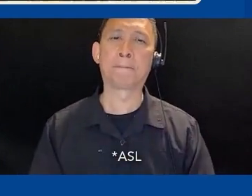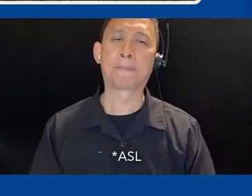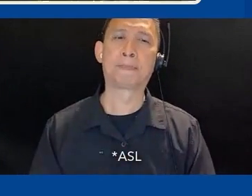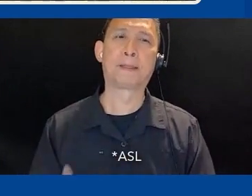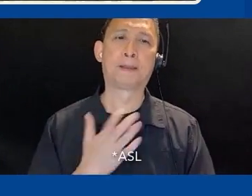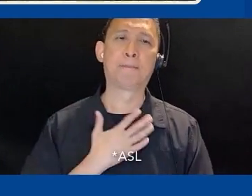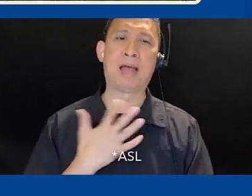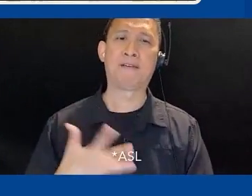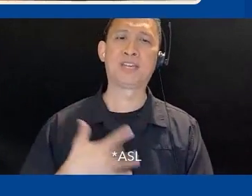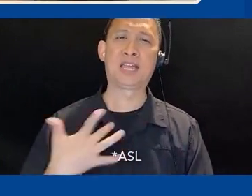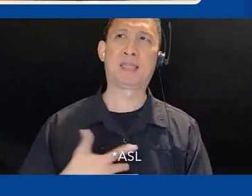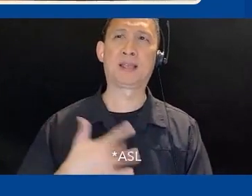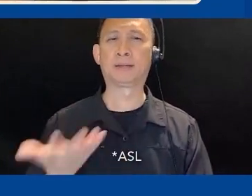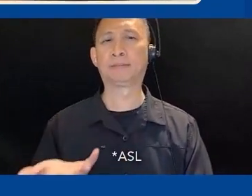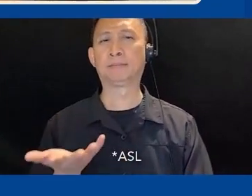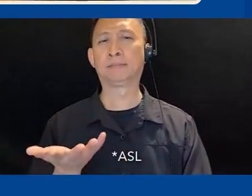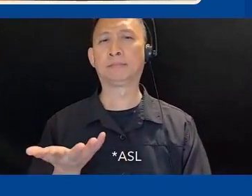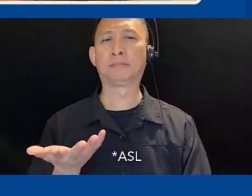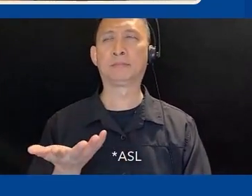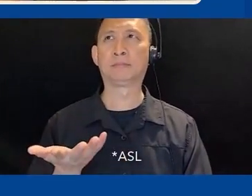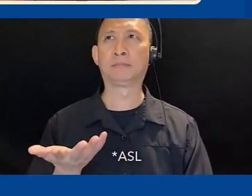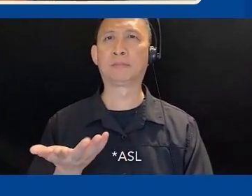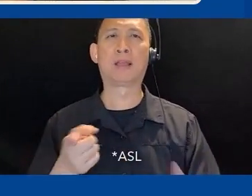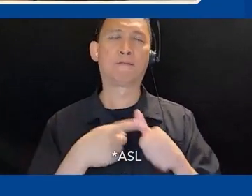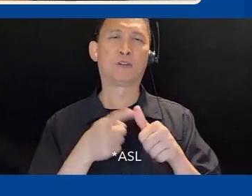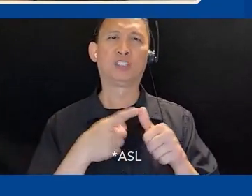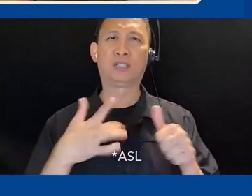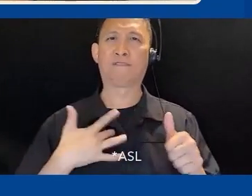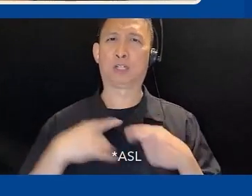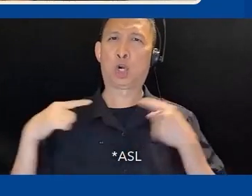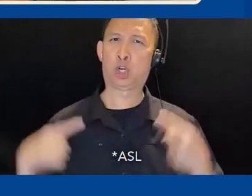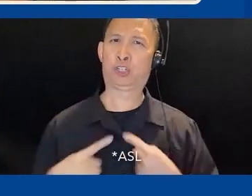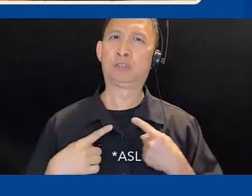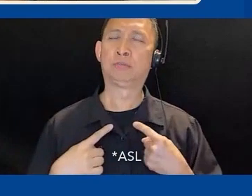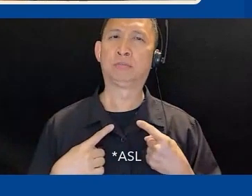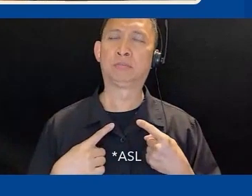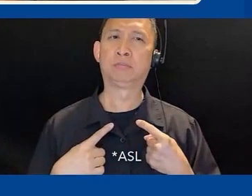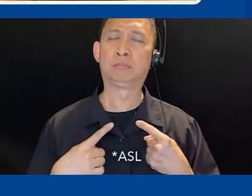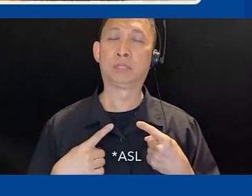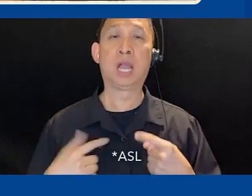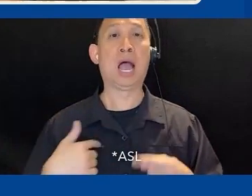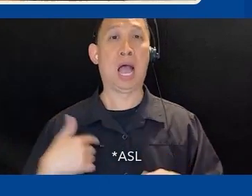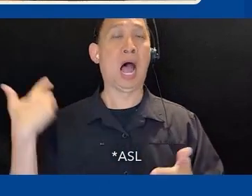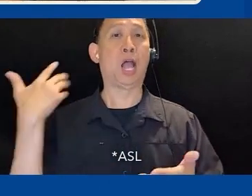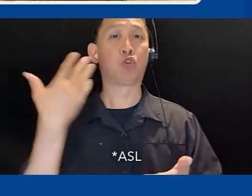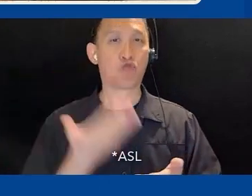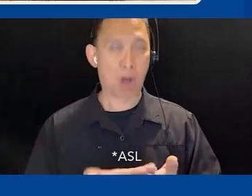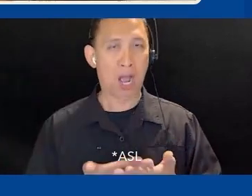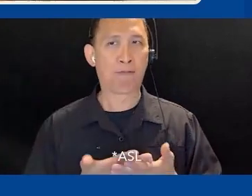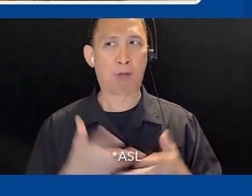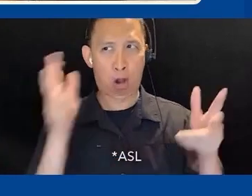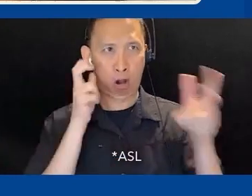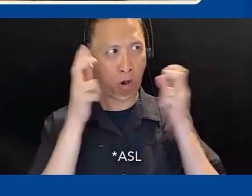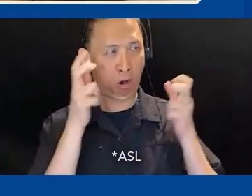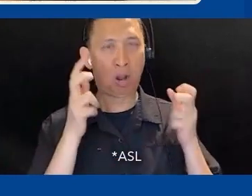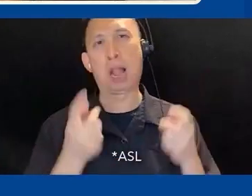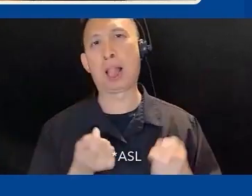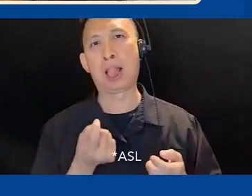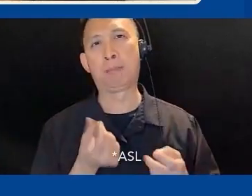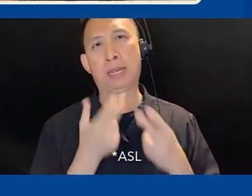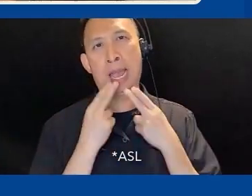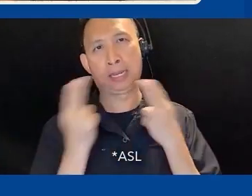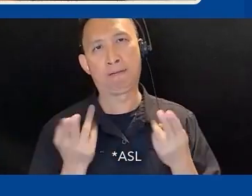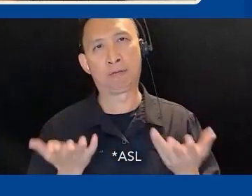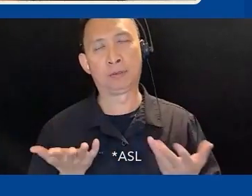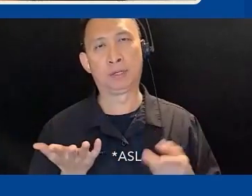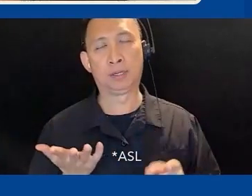had was a feeling of hurt. And I think I came into it kind of naive. You know, you do put Sundance